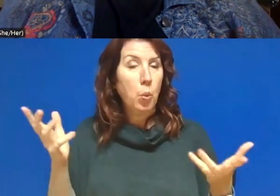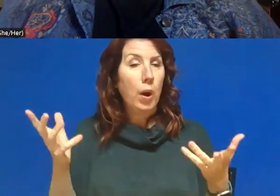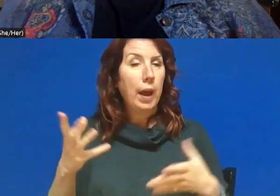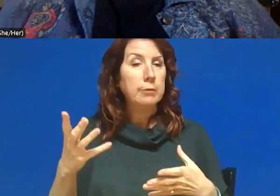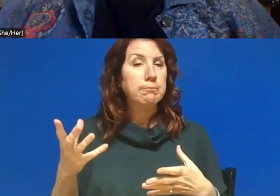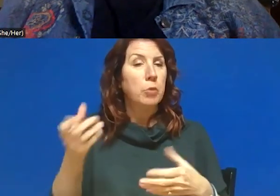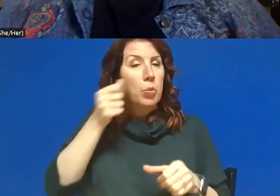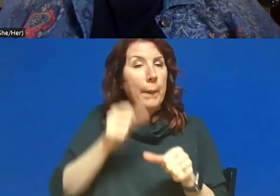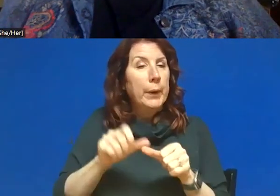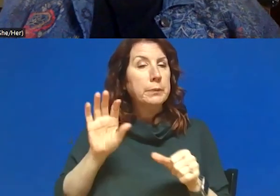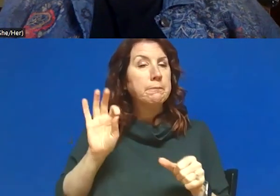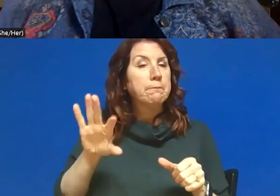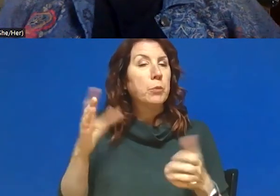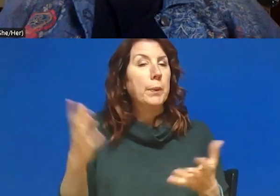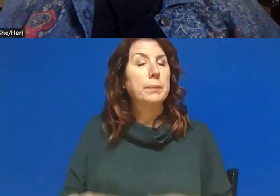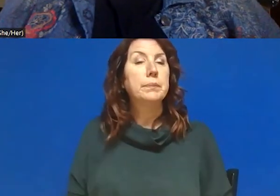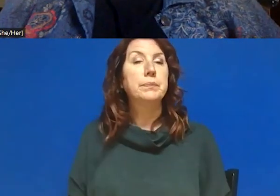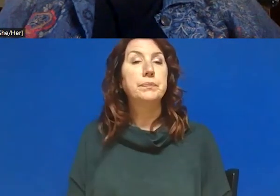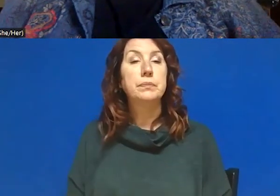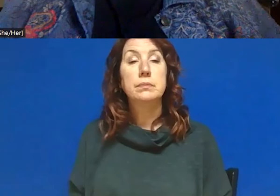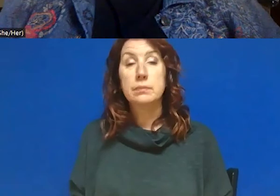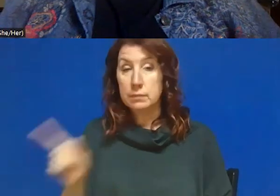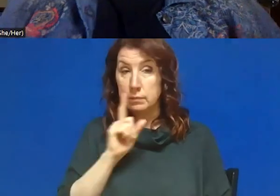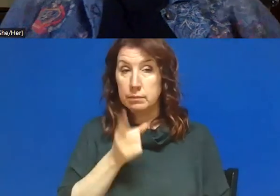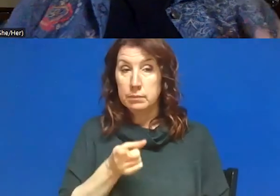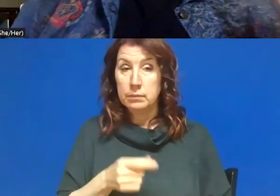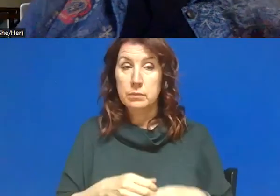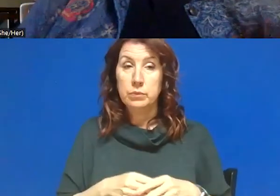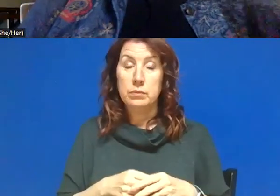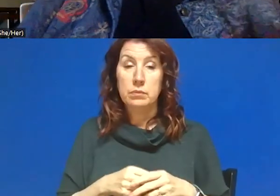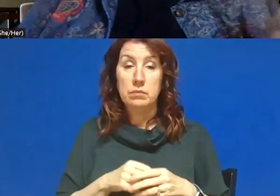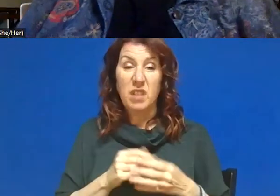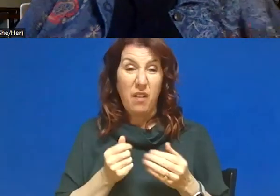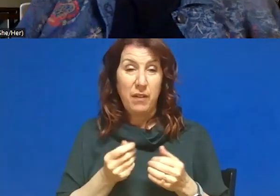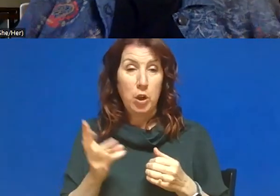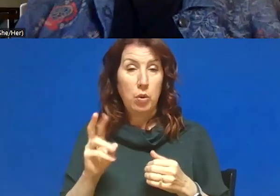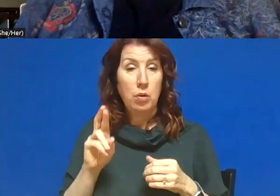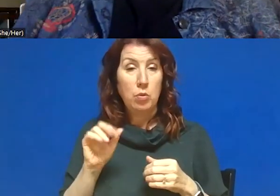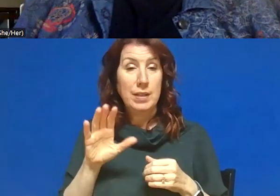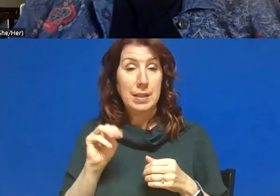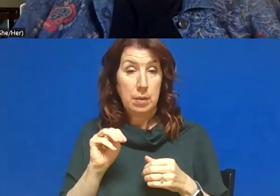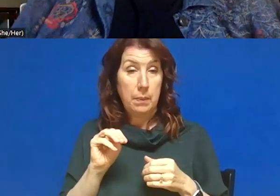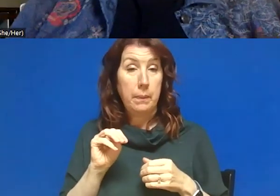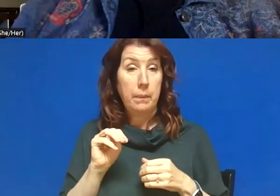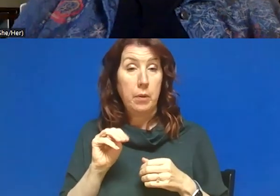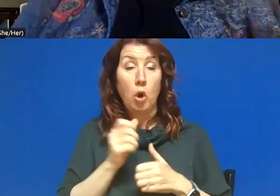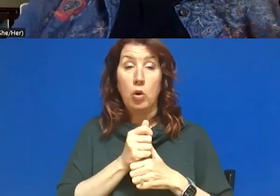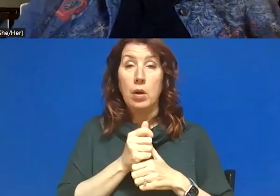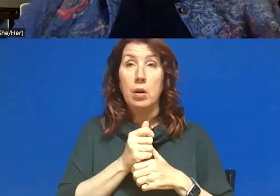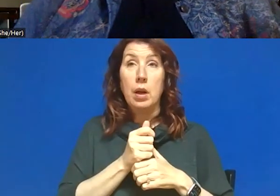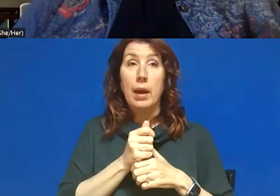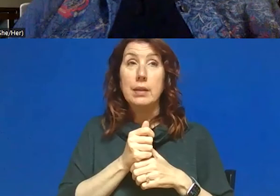with? Sure. I would want you to stick with a couple. Racism mm-hmm. is inherently disabling.